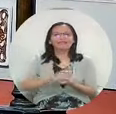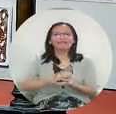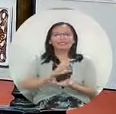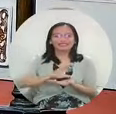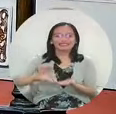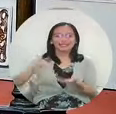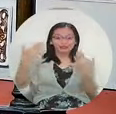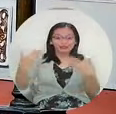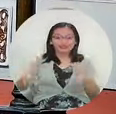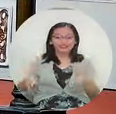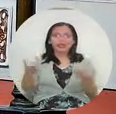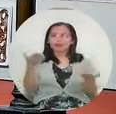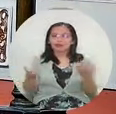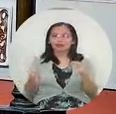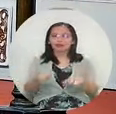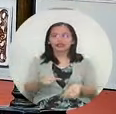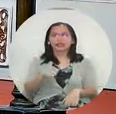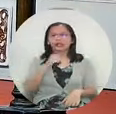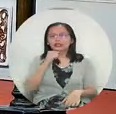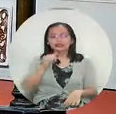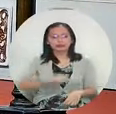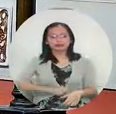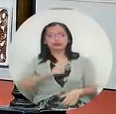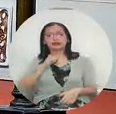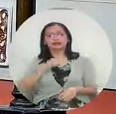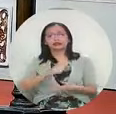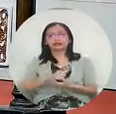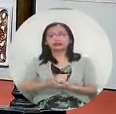Dallas Bennington, in June